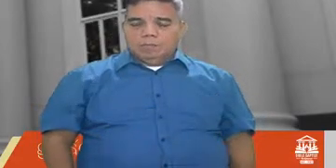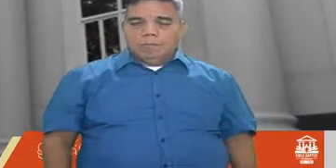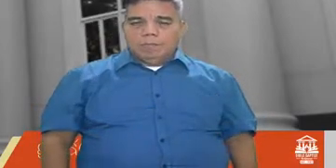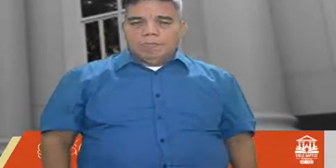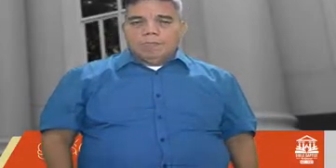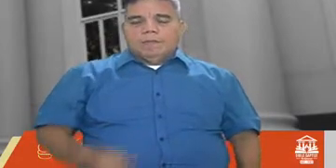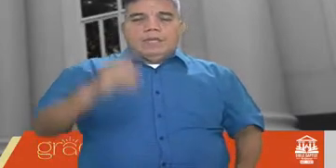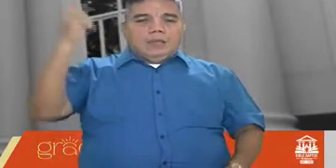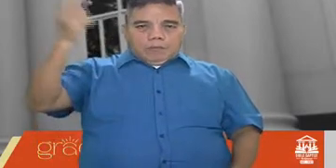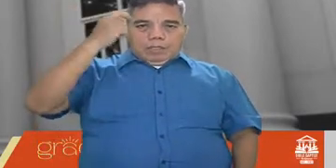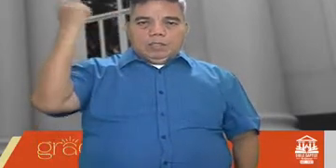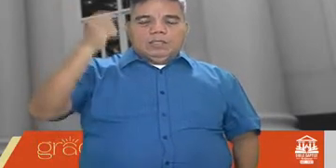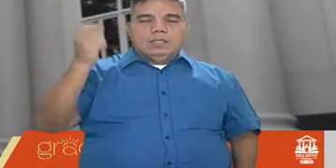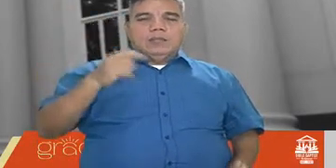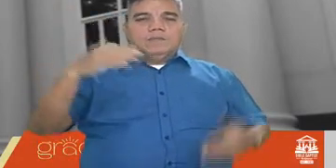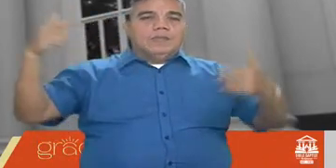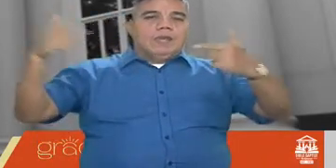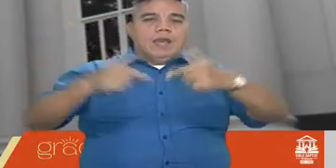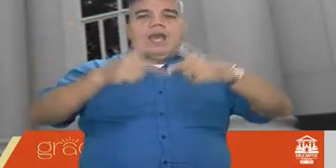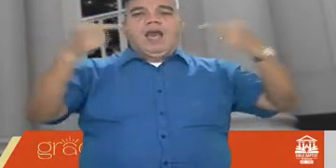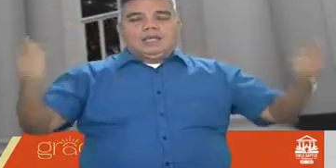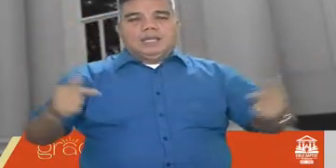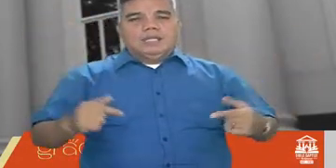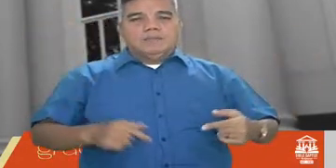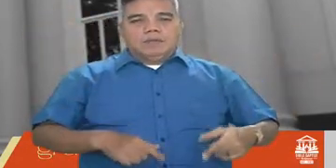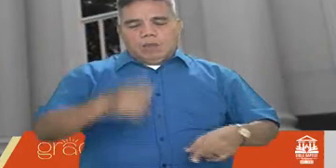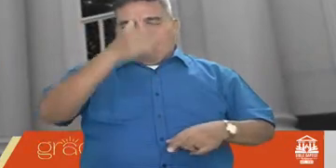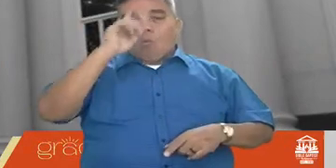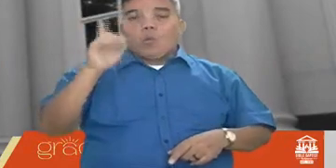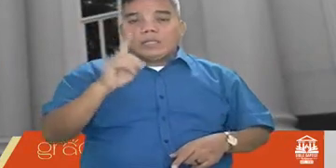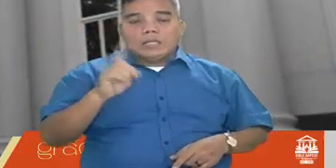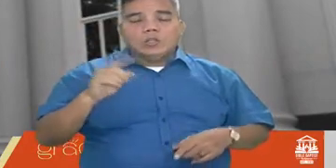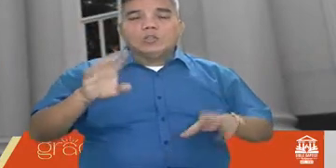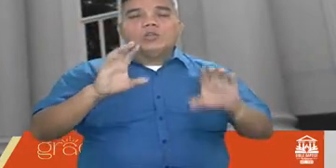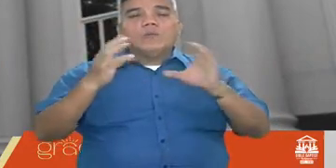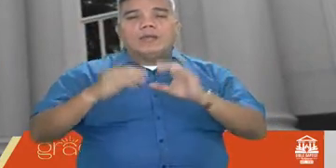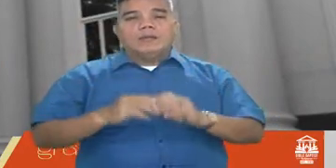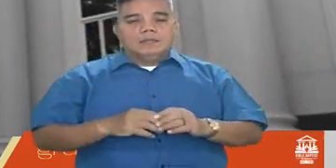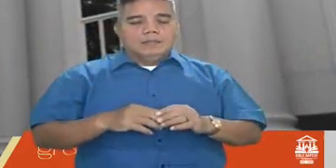makabuntog o mudaog, batok sa bitterness, mao ang pagpasaylo.